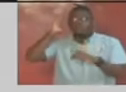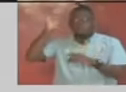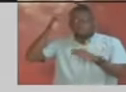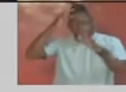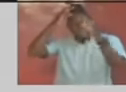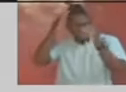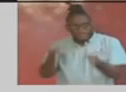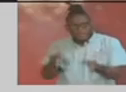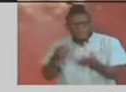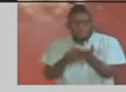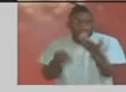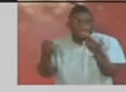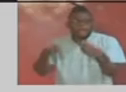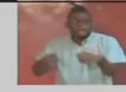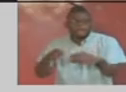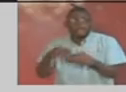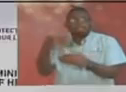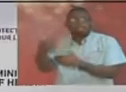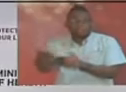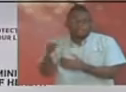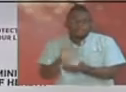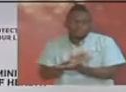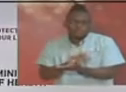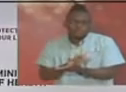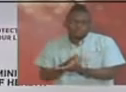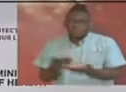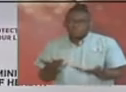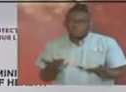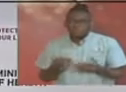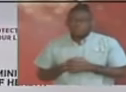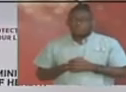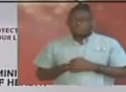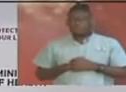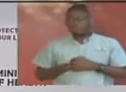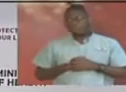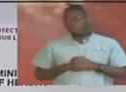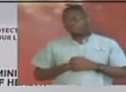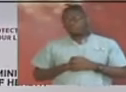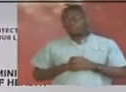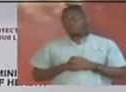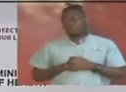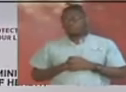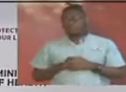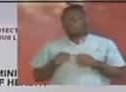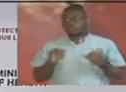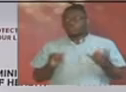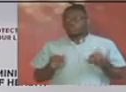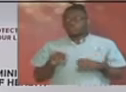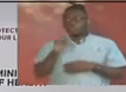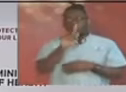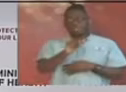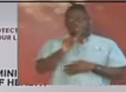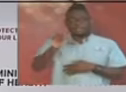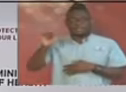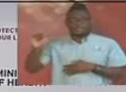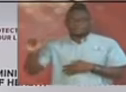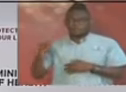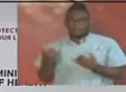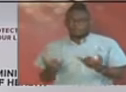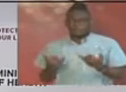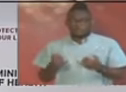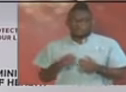our advice from a health perspective. Thank you very much. And now to TTT Limited, please.